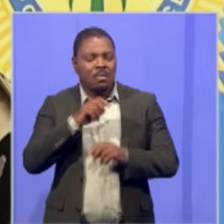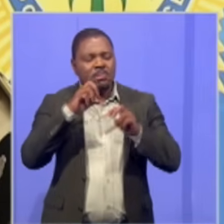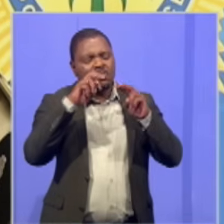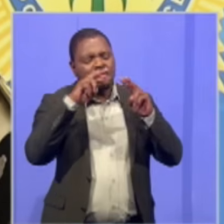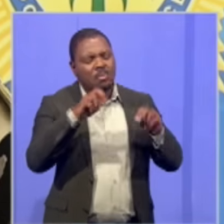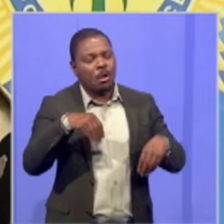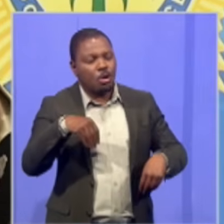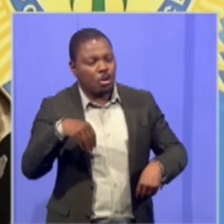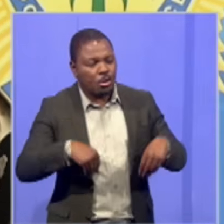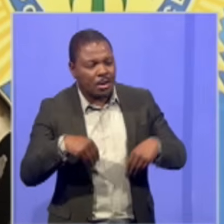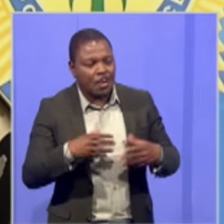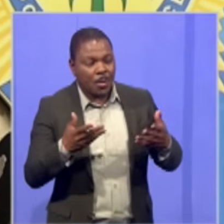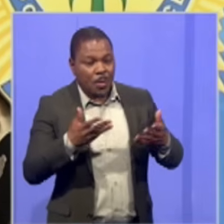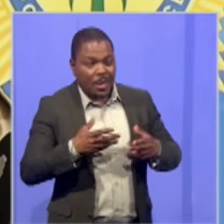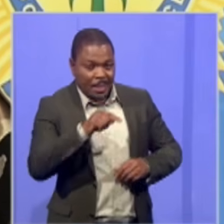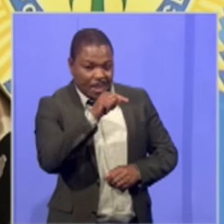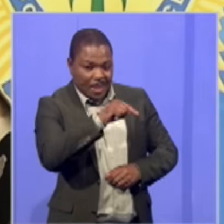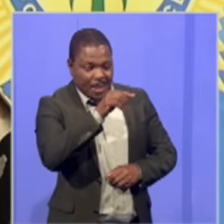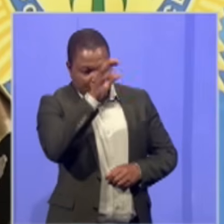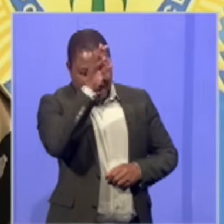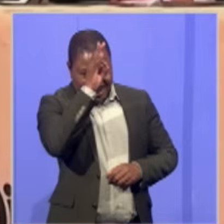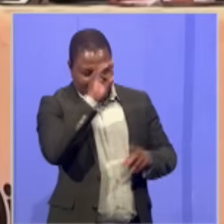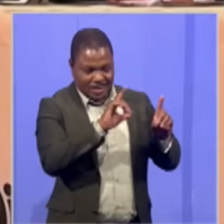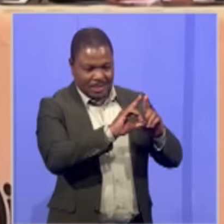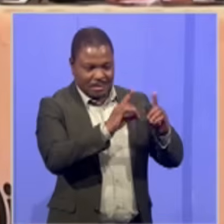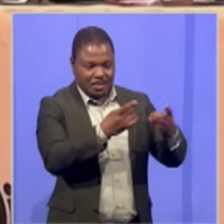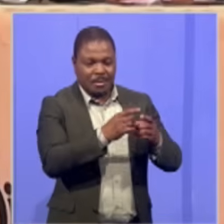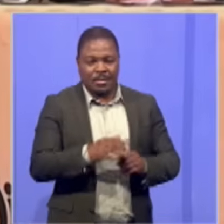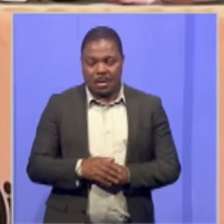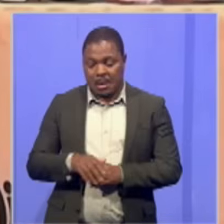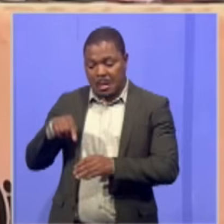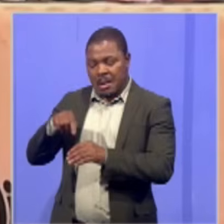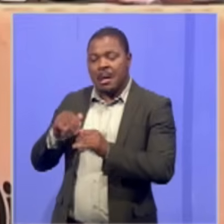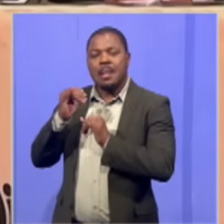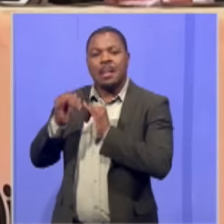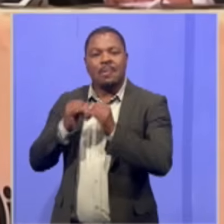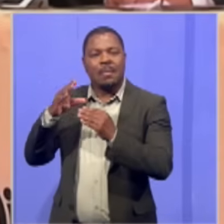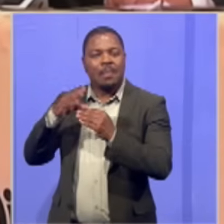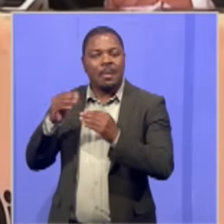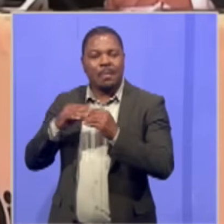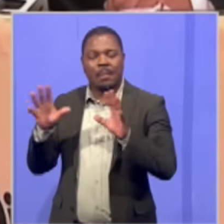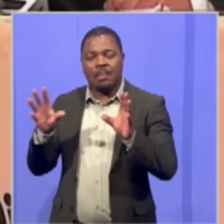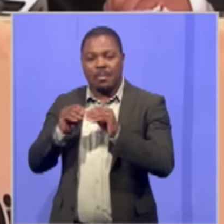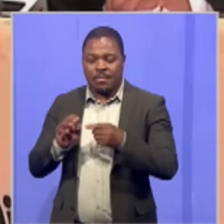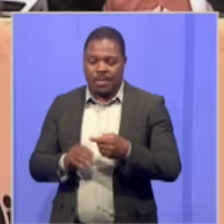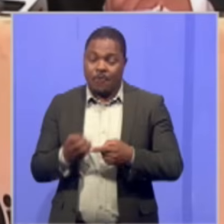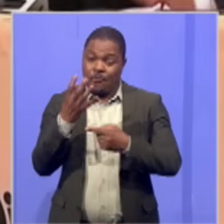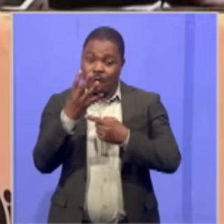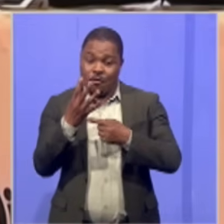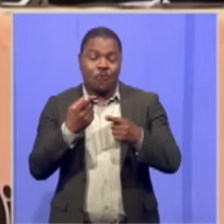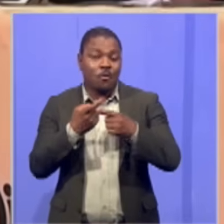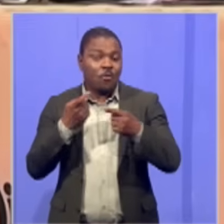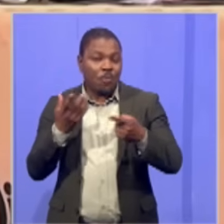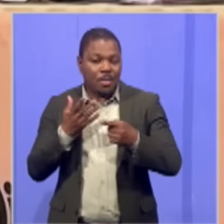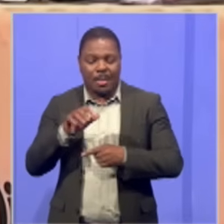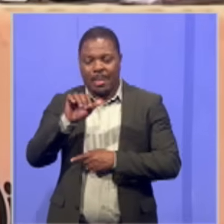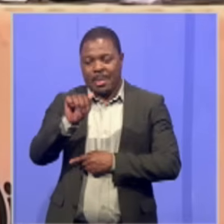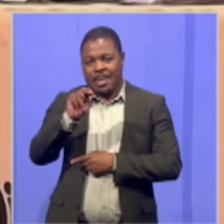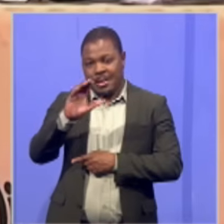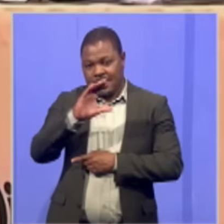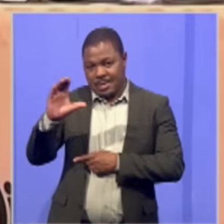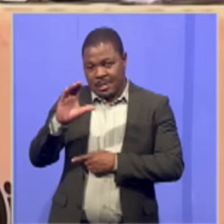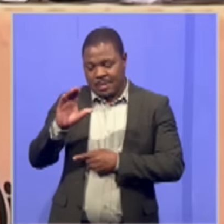tsa bobodu lefapheng la sepolesa. Consists of 11 members as follows: 4 members from the African National